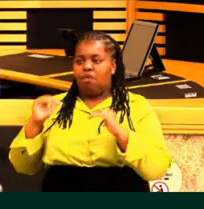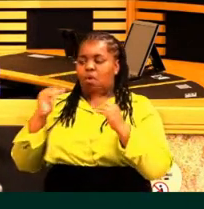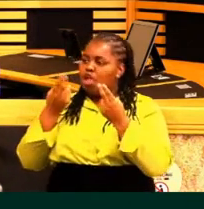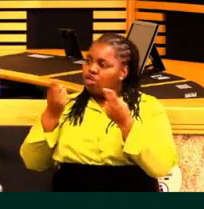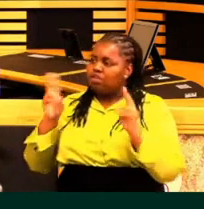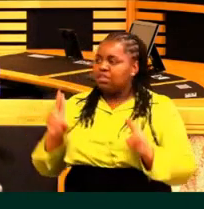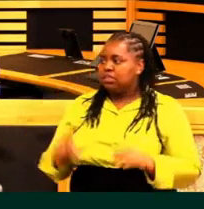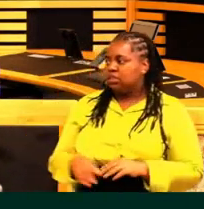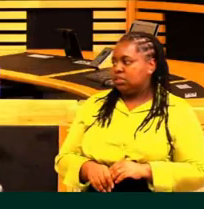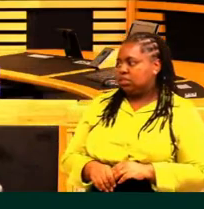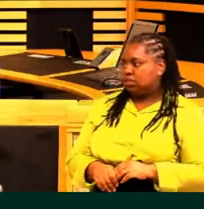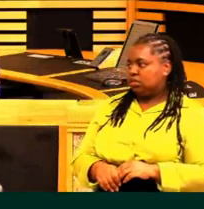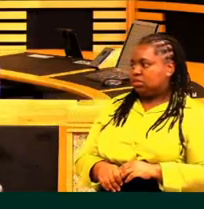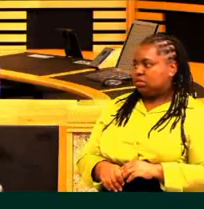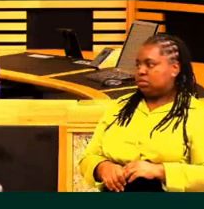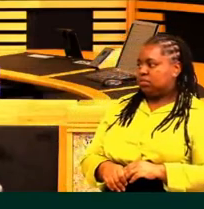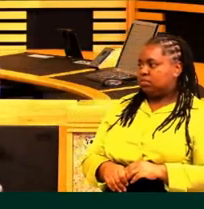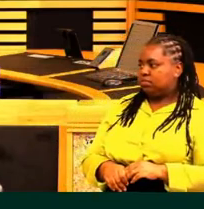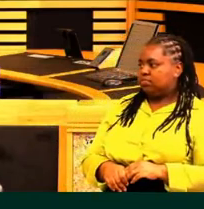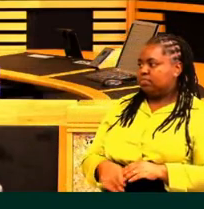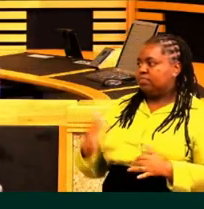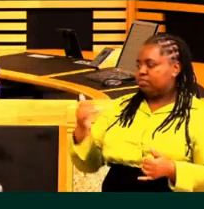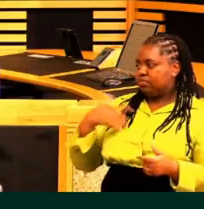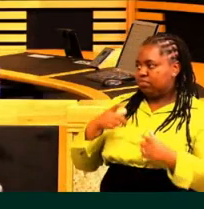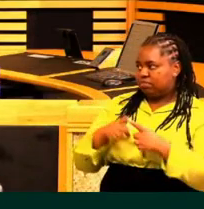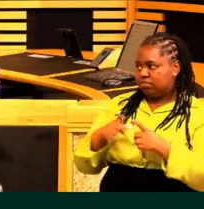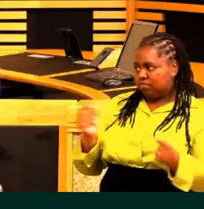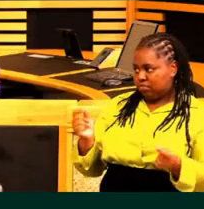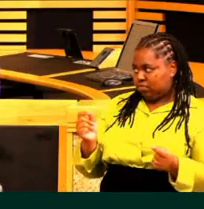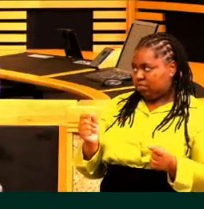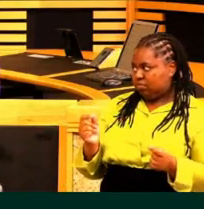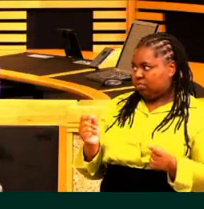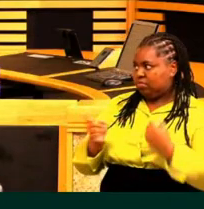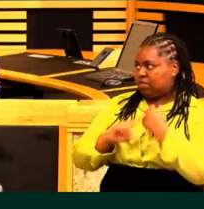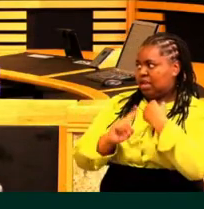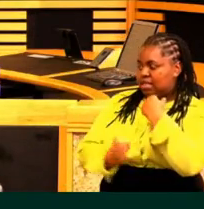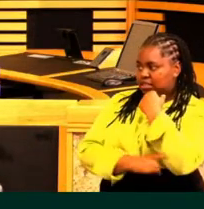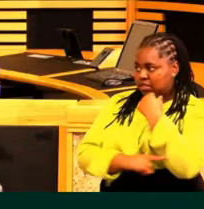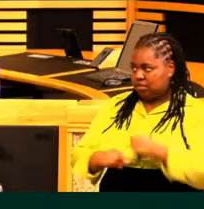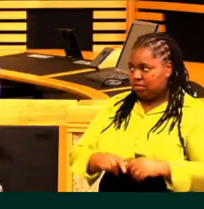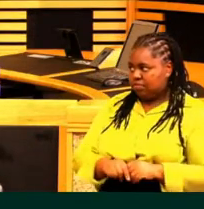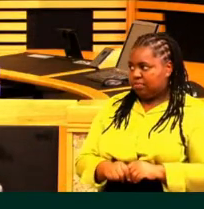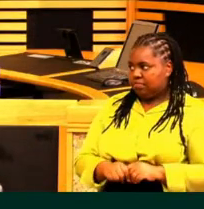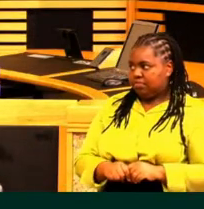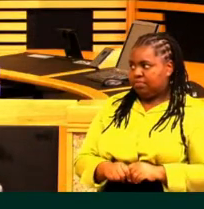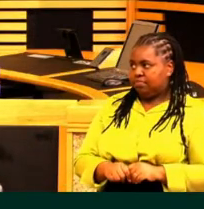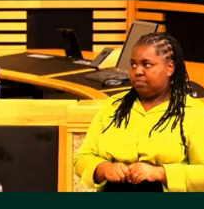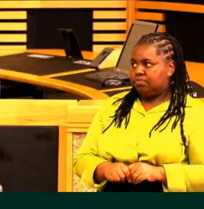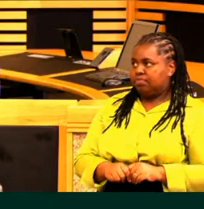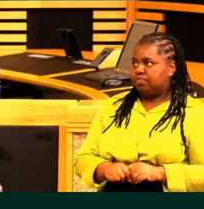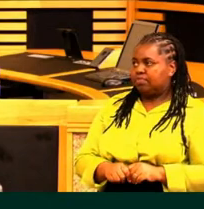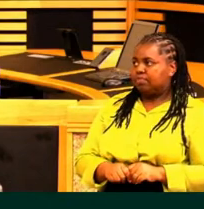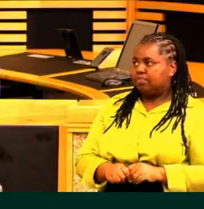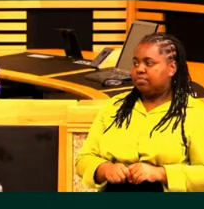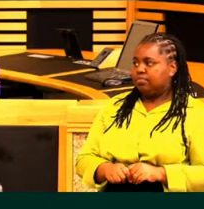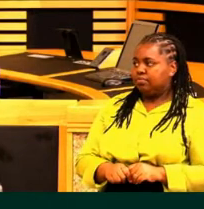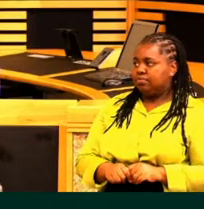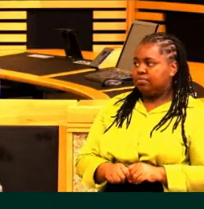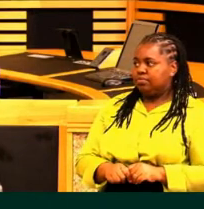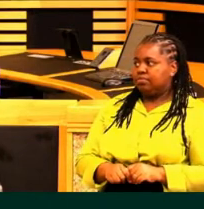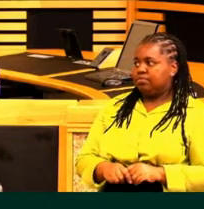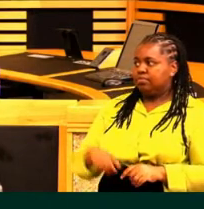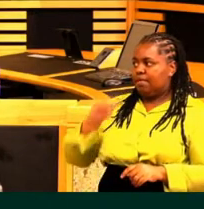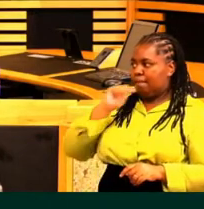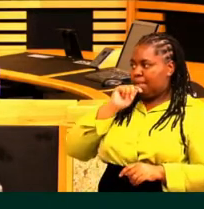Learning as I'm lending lastly descend it is